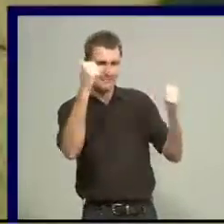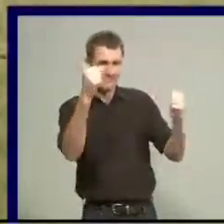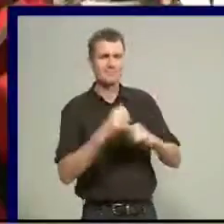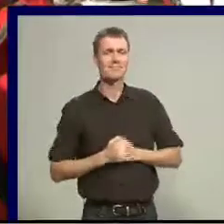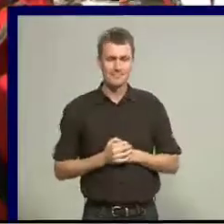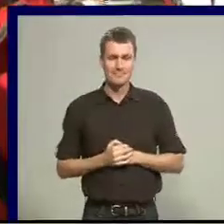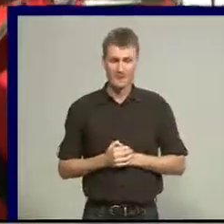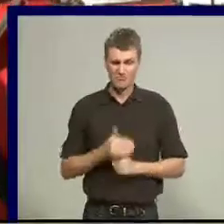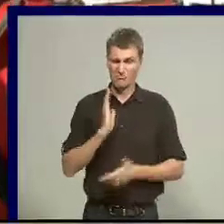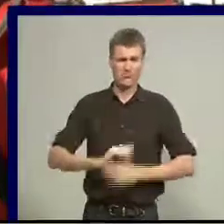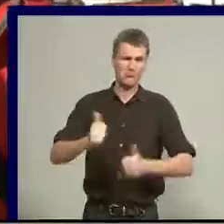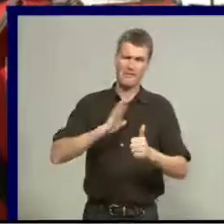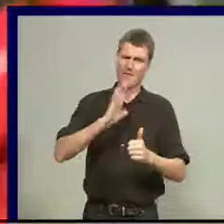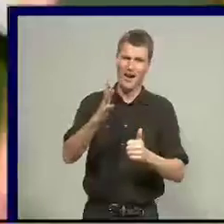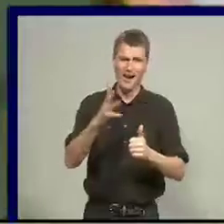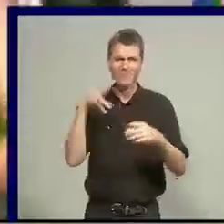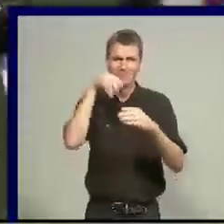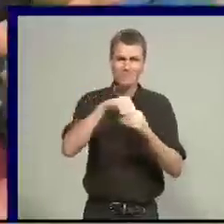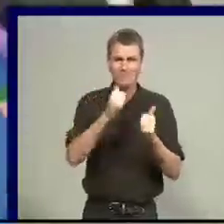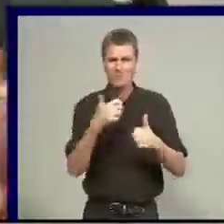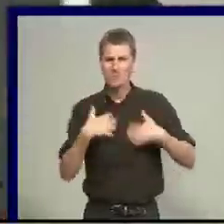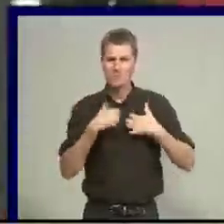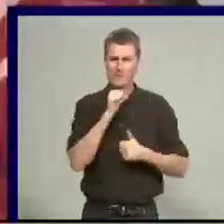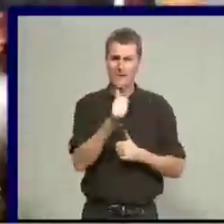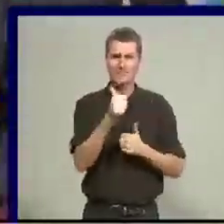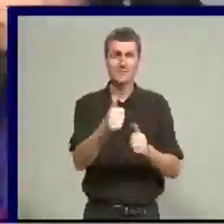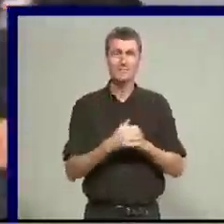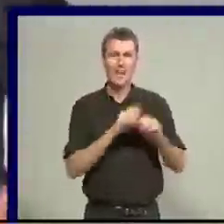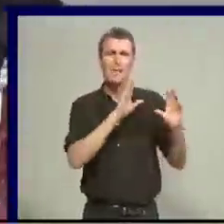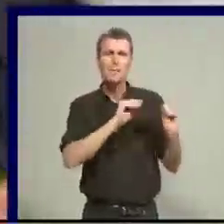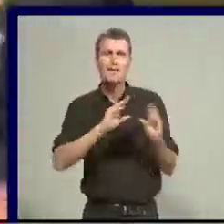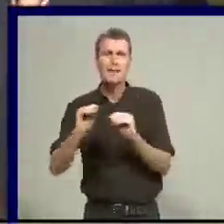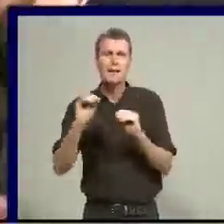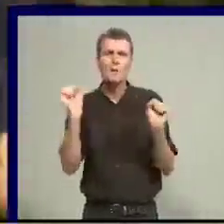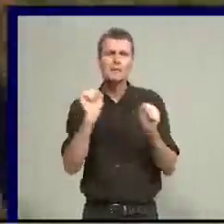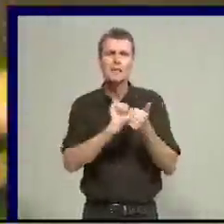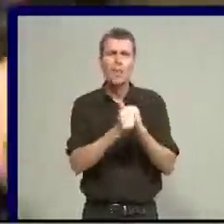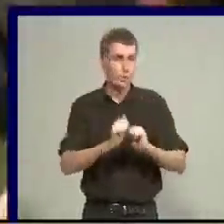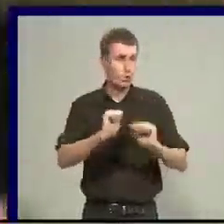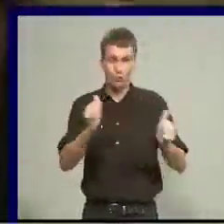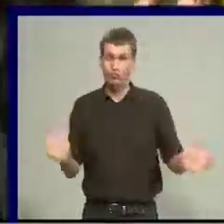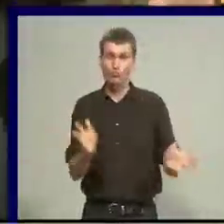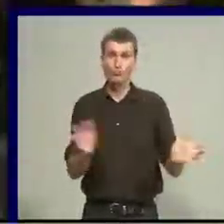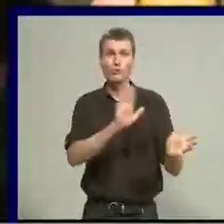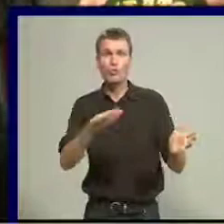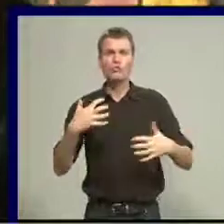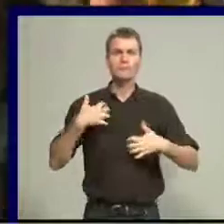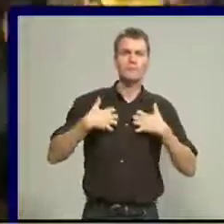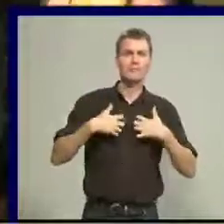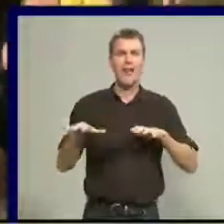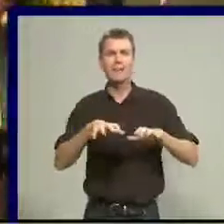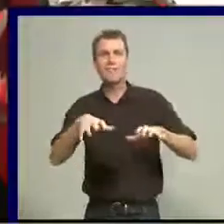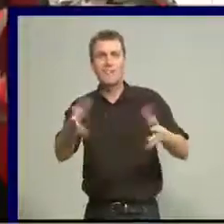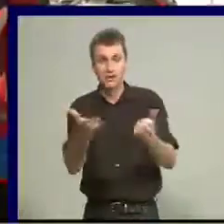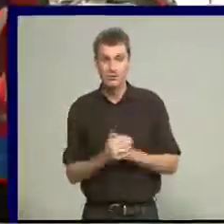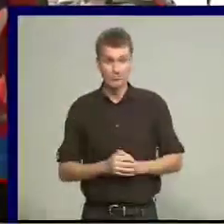Oh, absolutely not. It's all part of the fun, isn't it? This muddy winter sport being a great way to keep children active in winter. Well, it's pretty important. It keeps